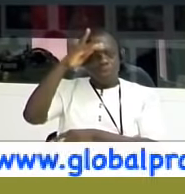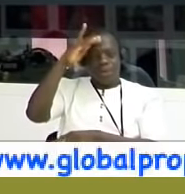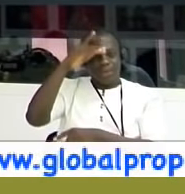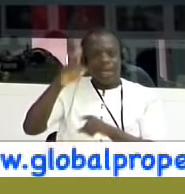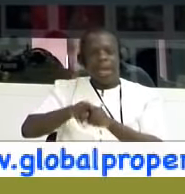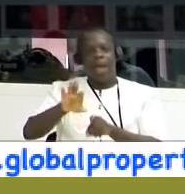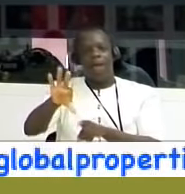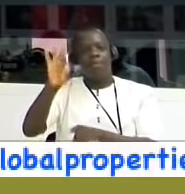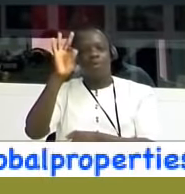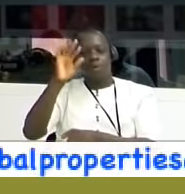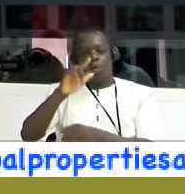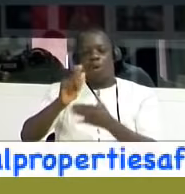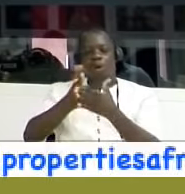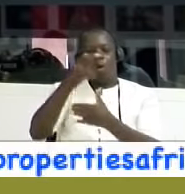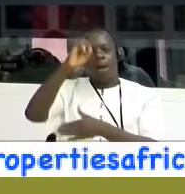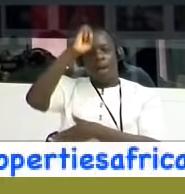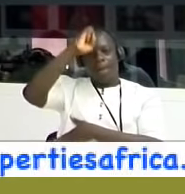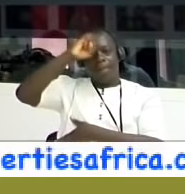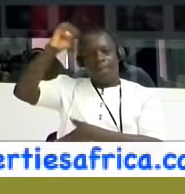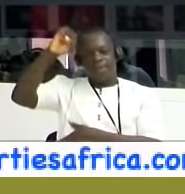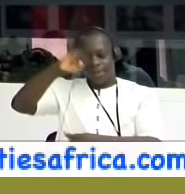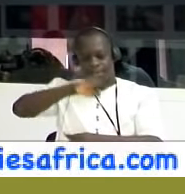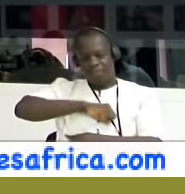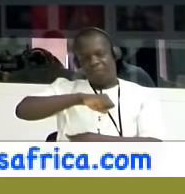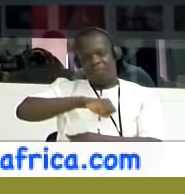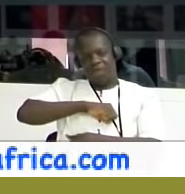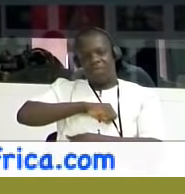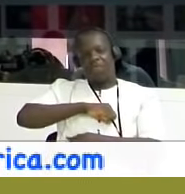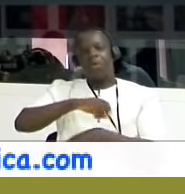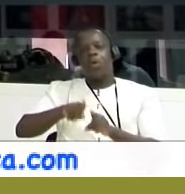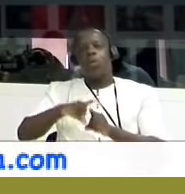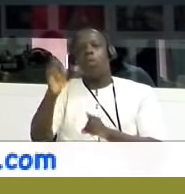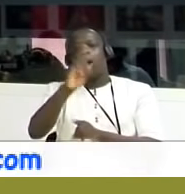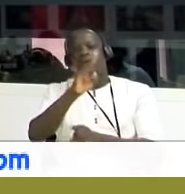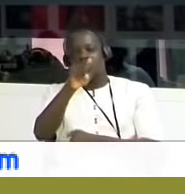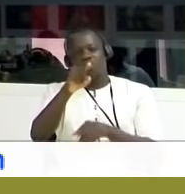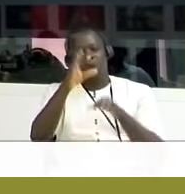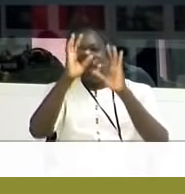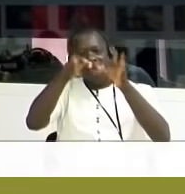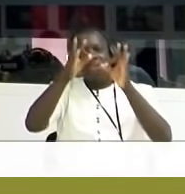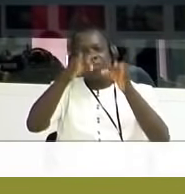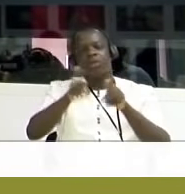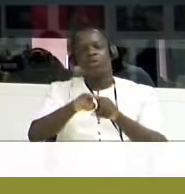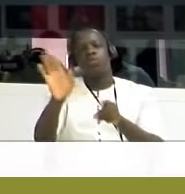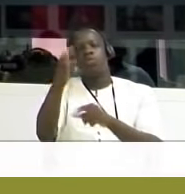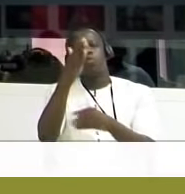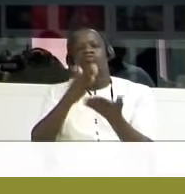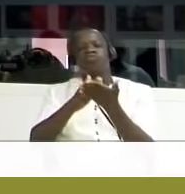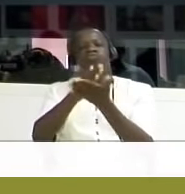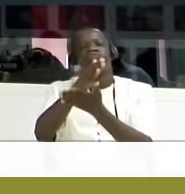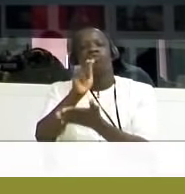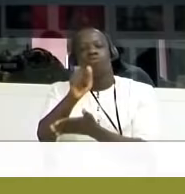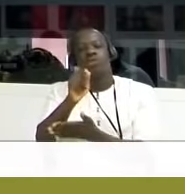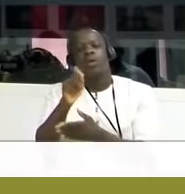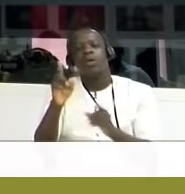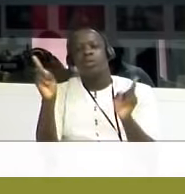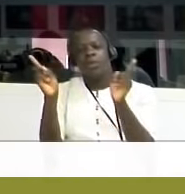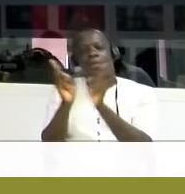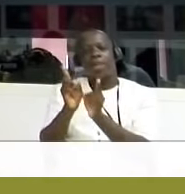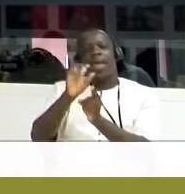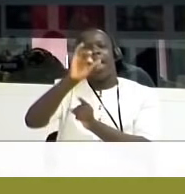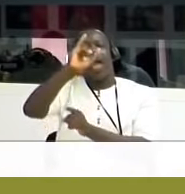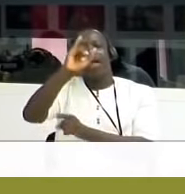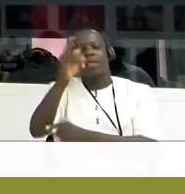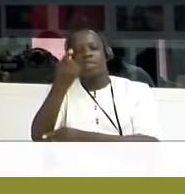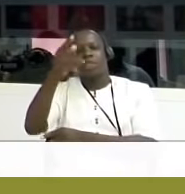president himself, presumably based on what you've explained, that would go through you to get to the IGP? Yes, ma'am. That would